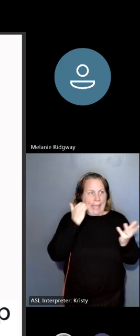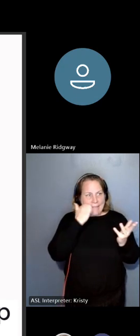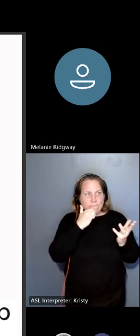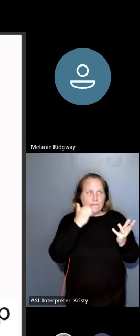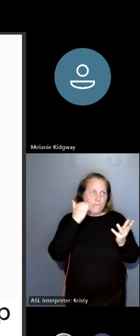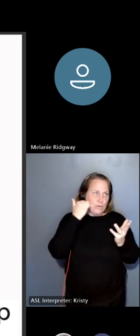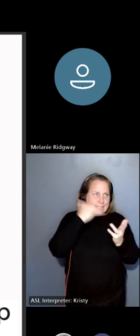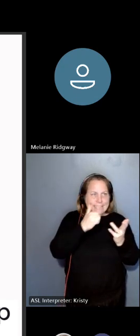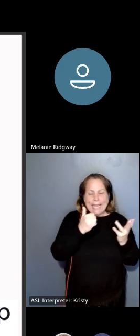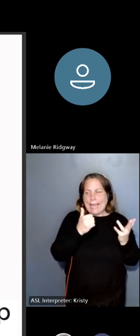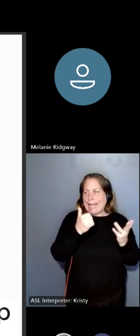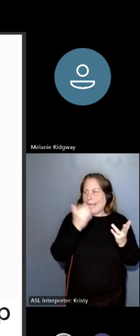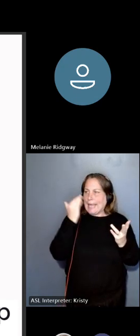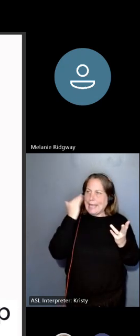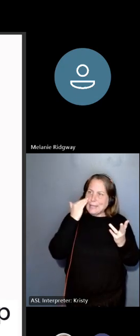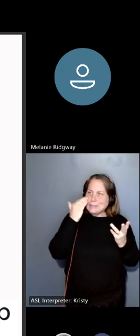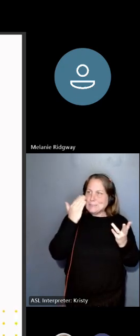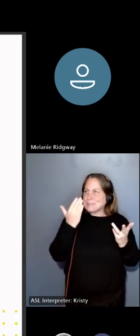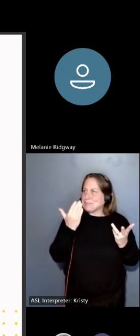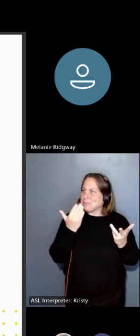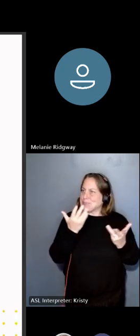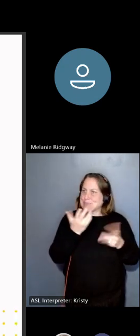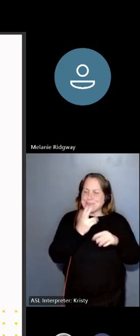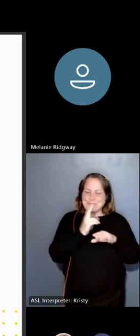I've introduced in the workshop here,